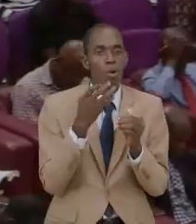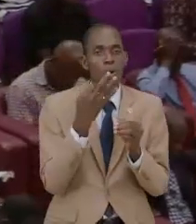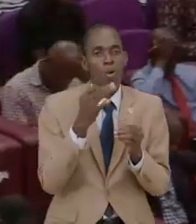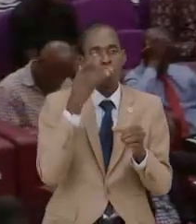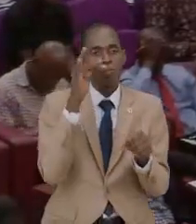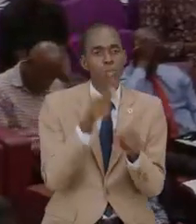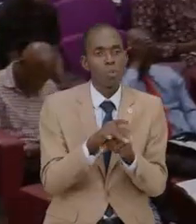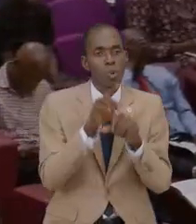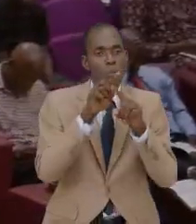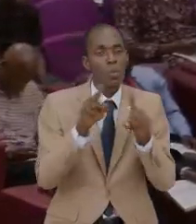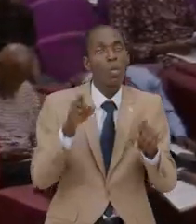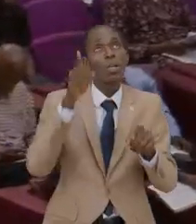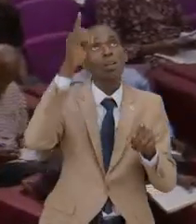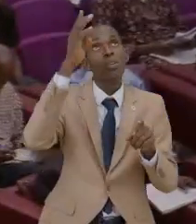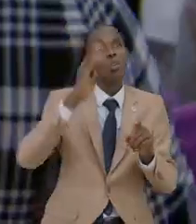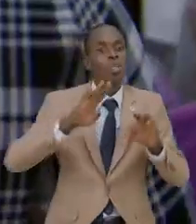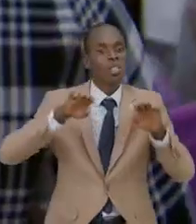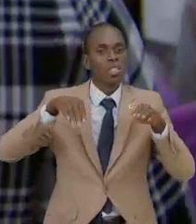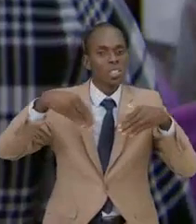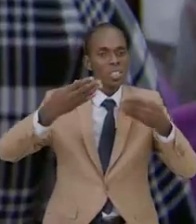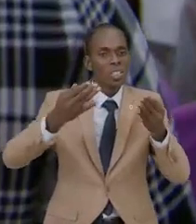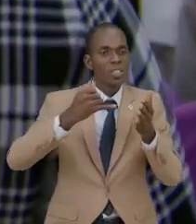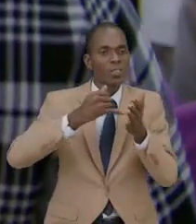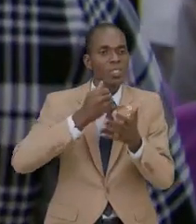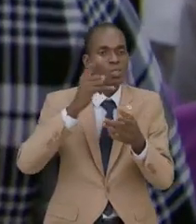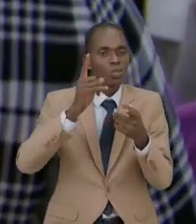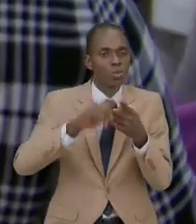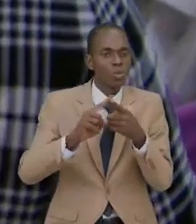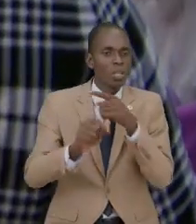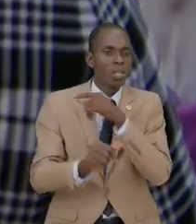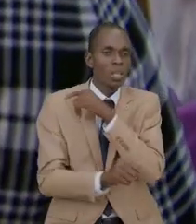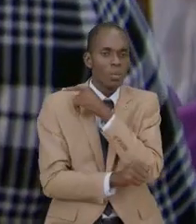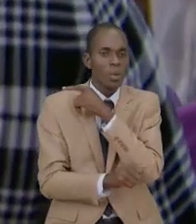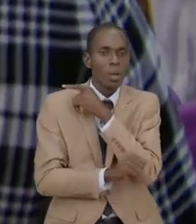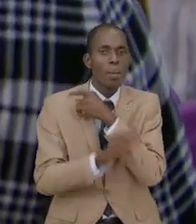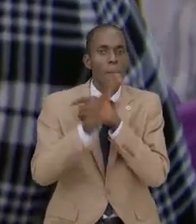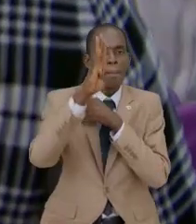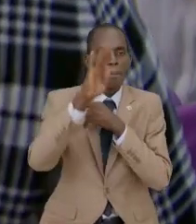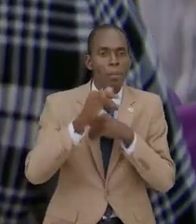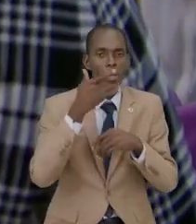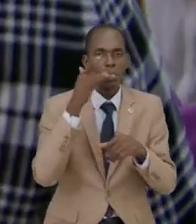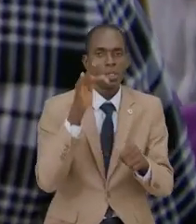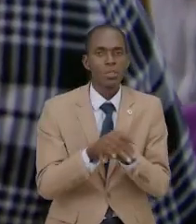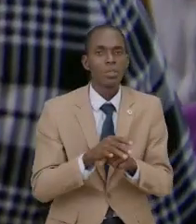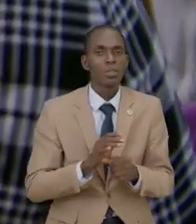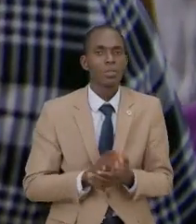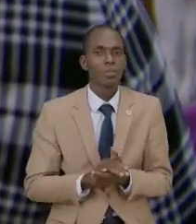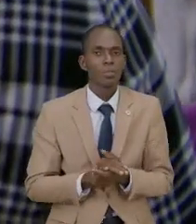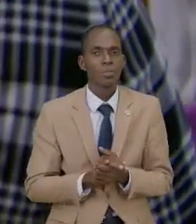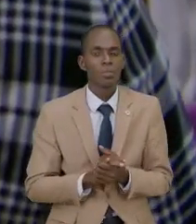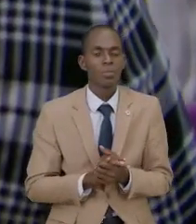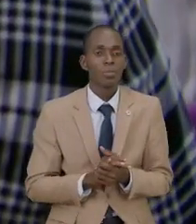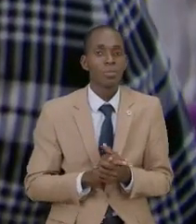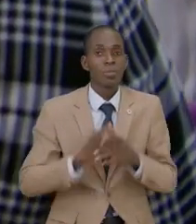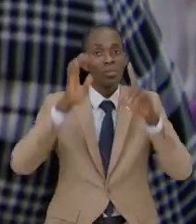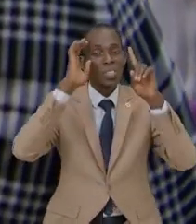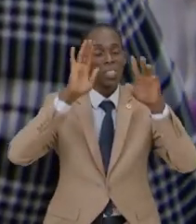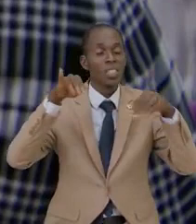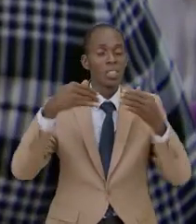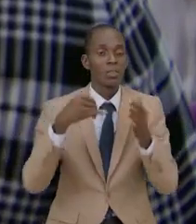God gave it to Abraham by promise. He gave it